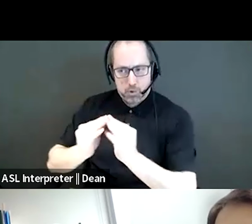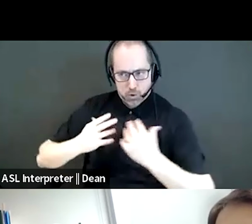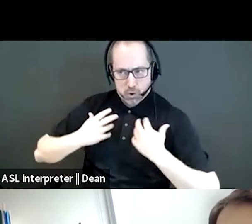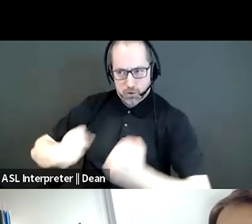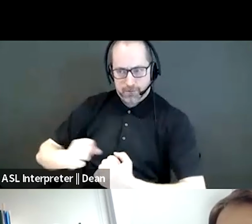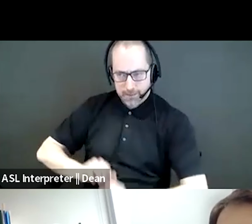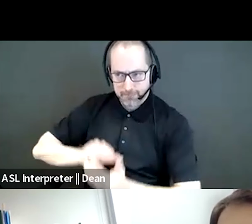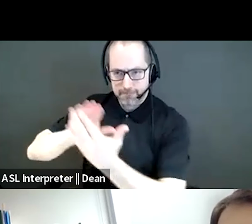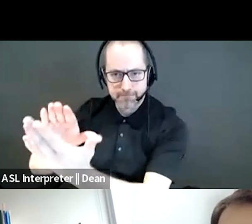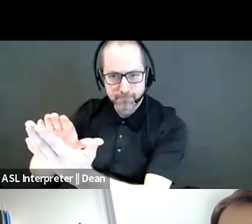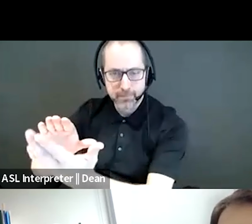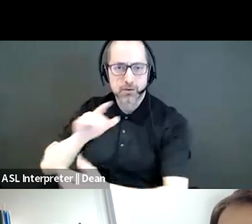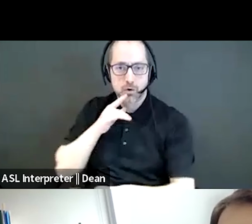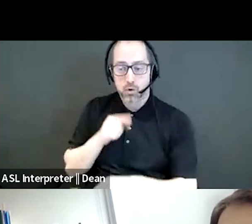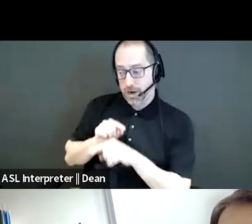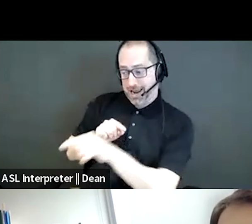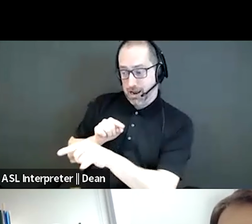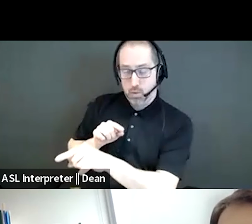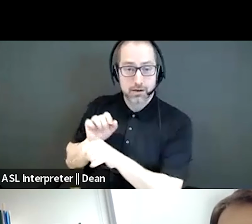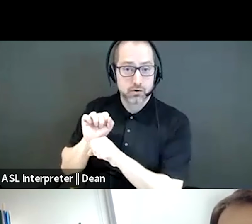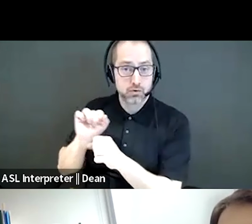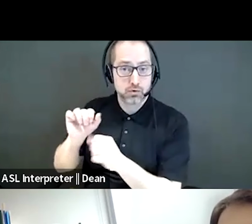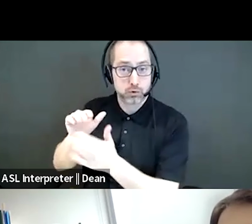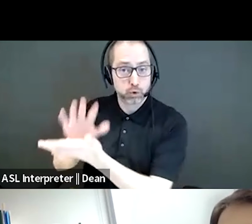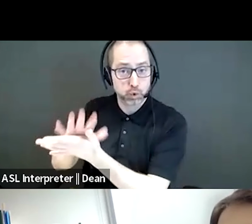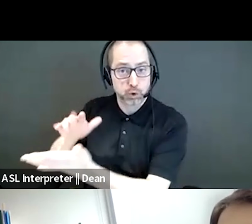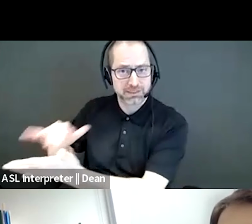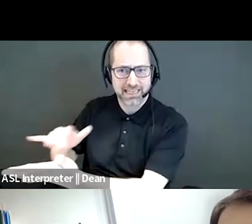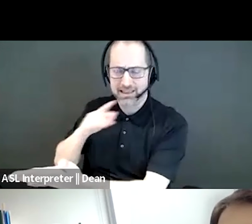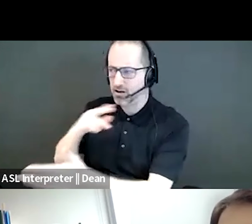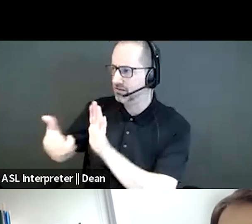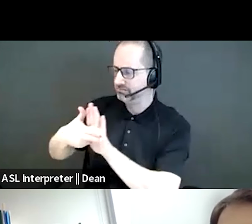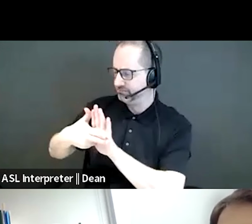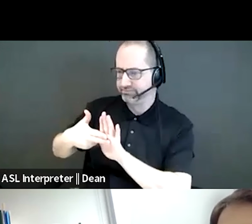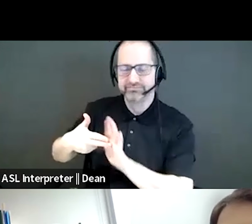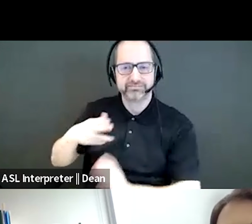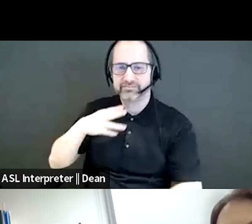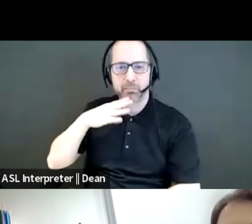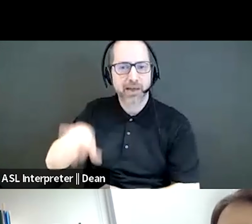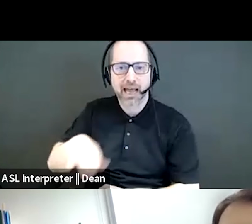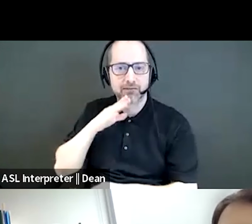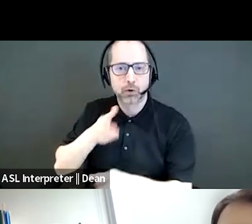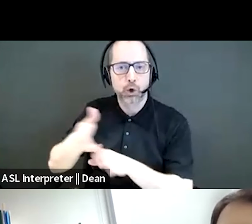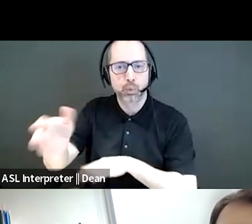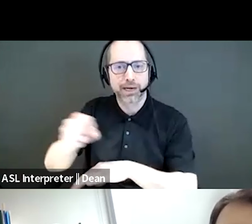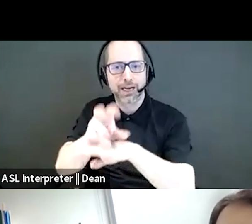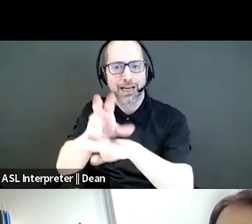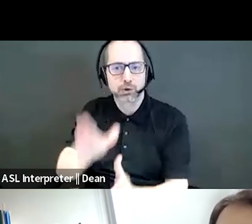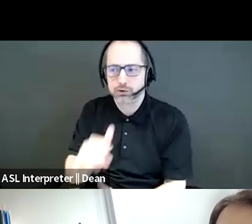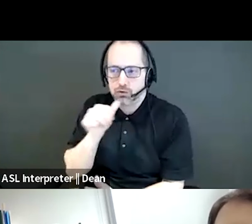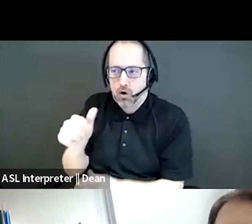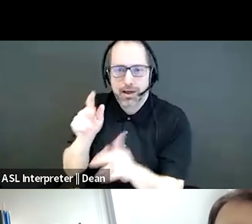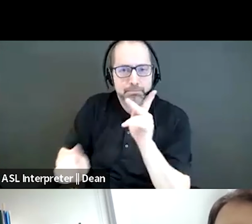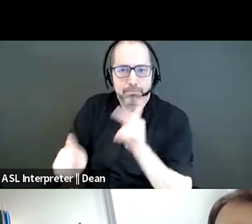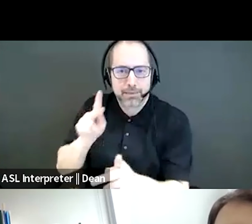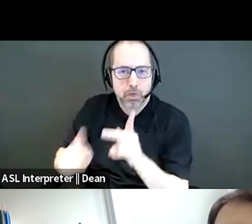terrible career counselor because, you're not a people-focused person. You're an outcomes-focused person.